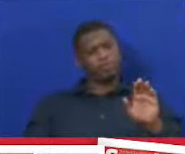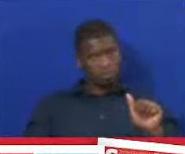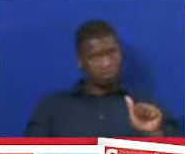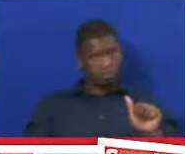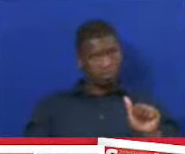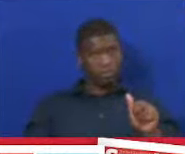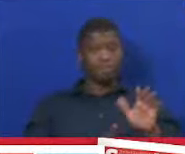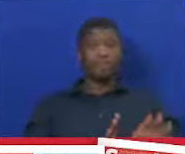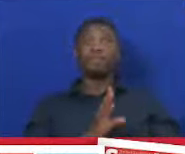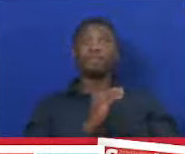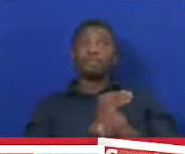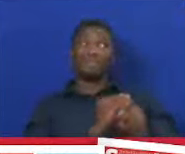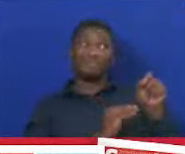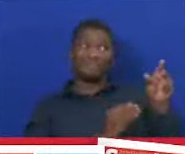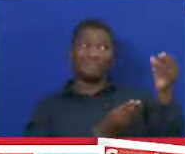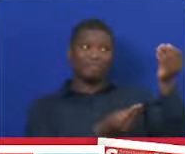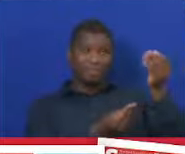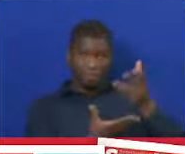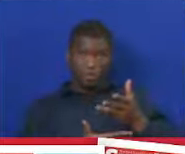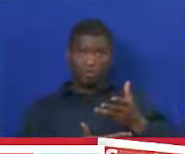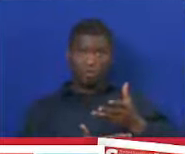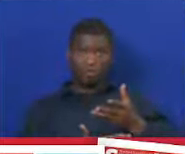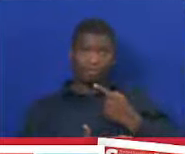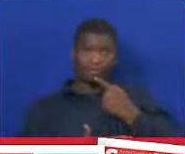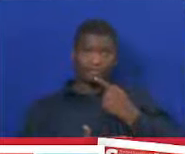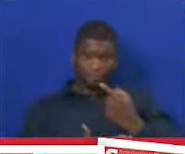there is information